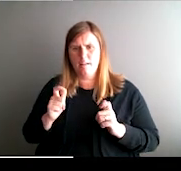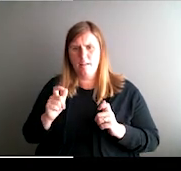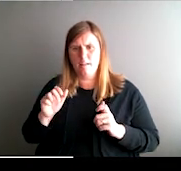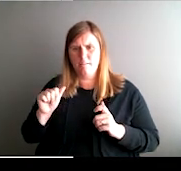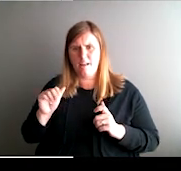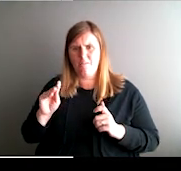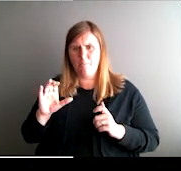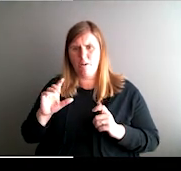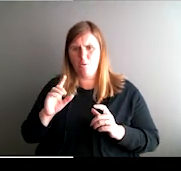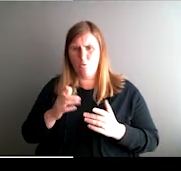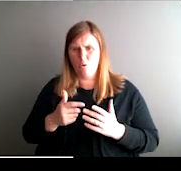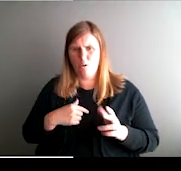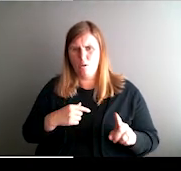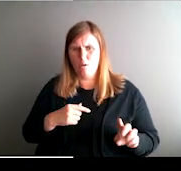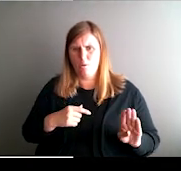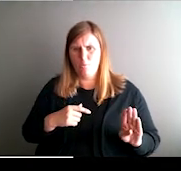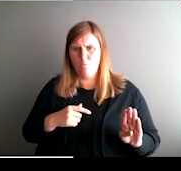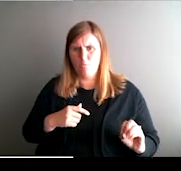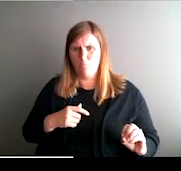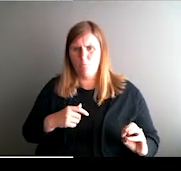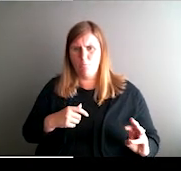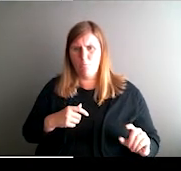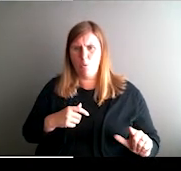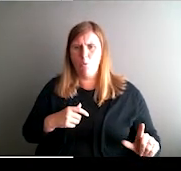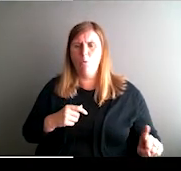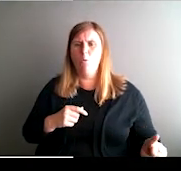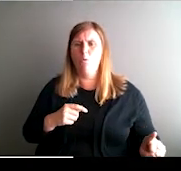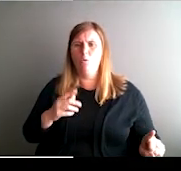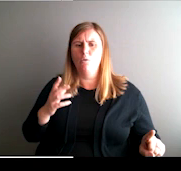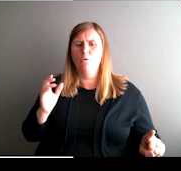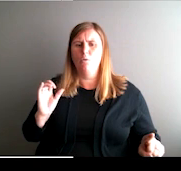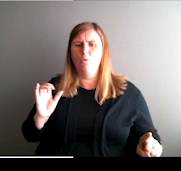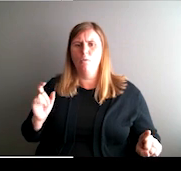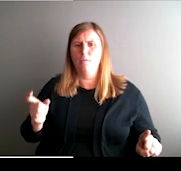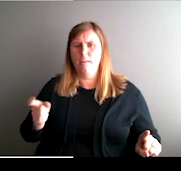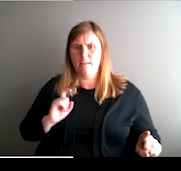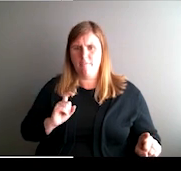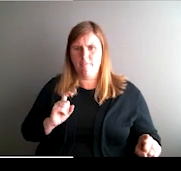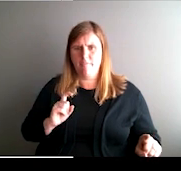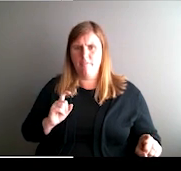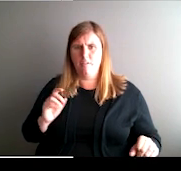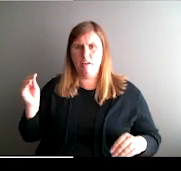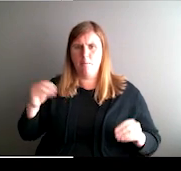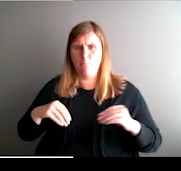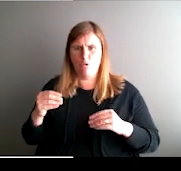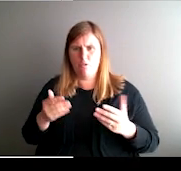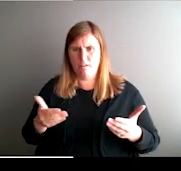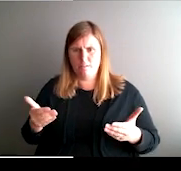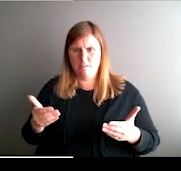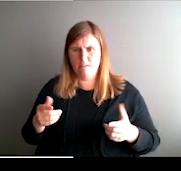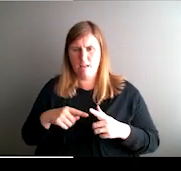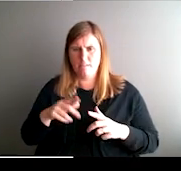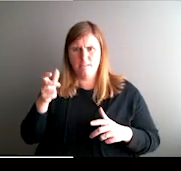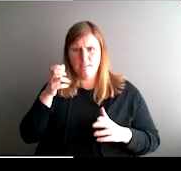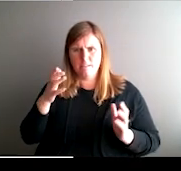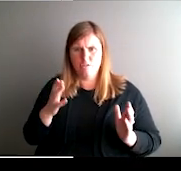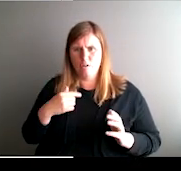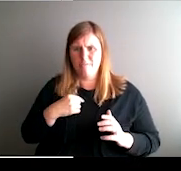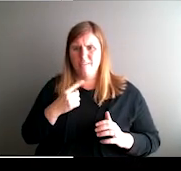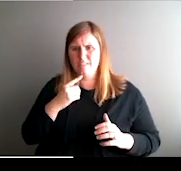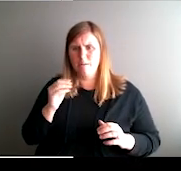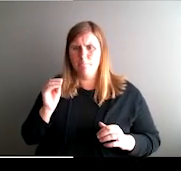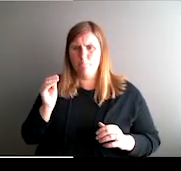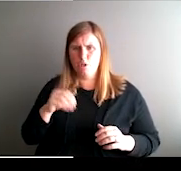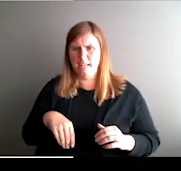alphabetical order. Go to B, bowl. Okay, they can give it. They can put any item into it as a listener. So if I say